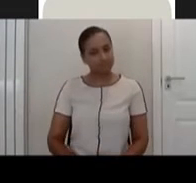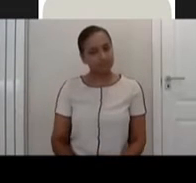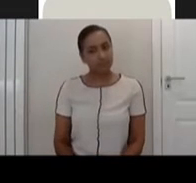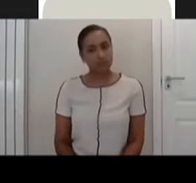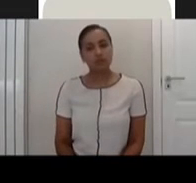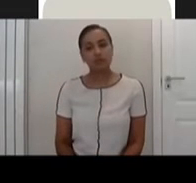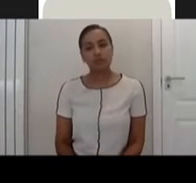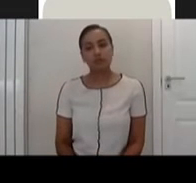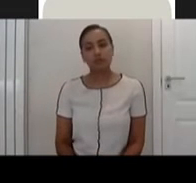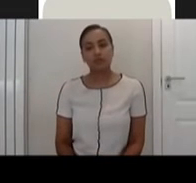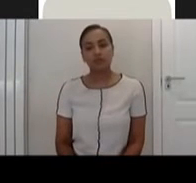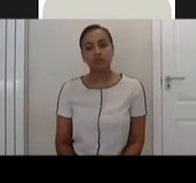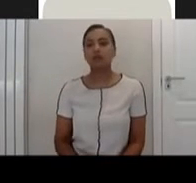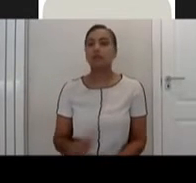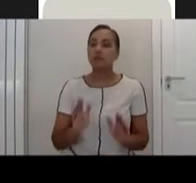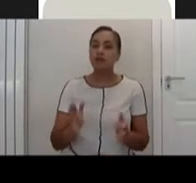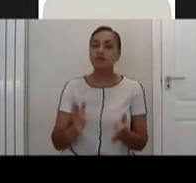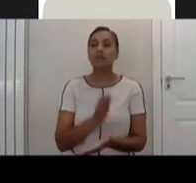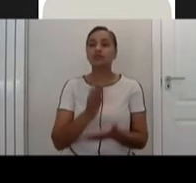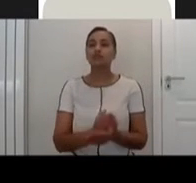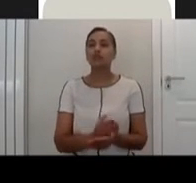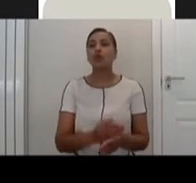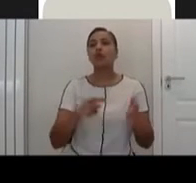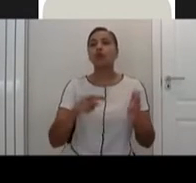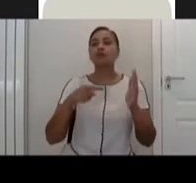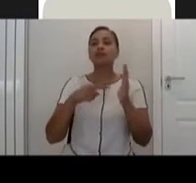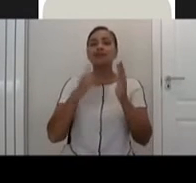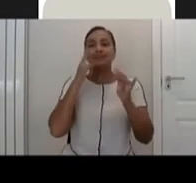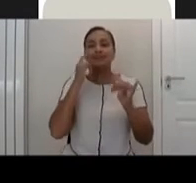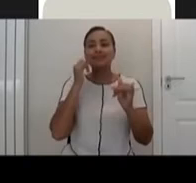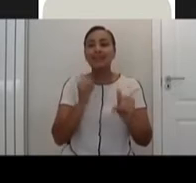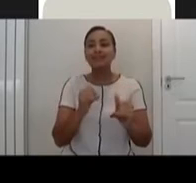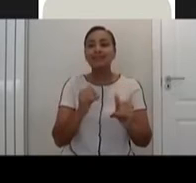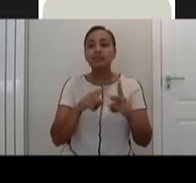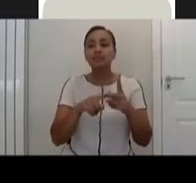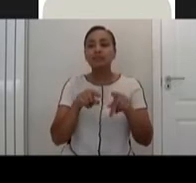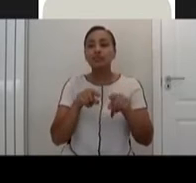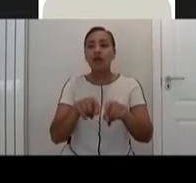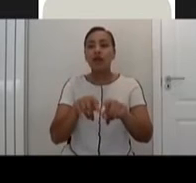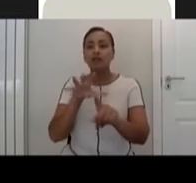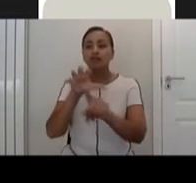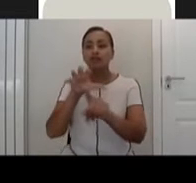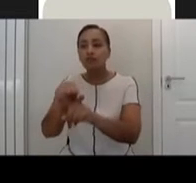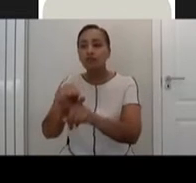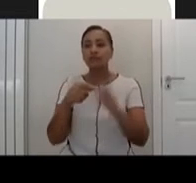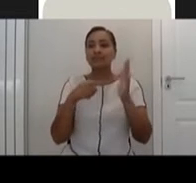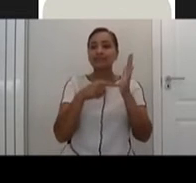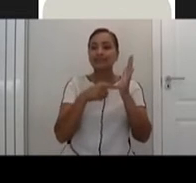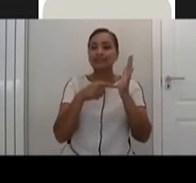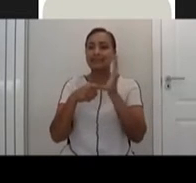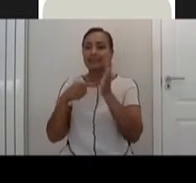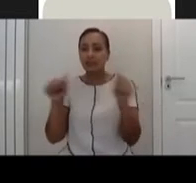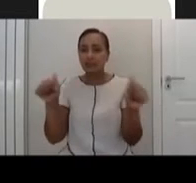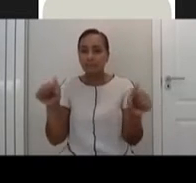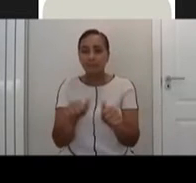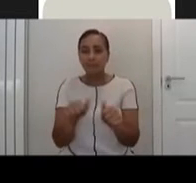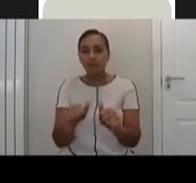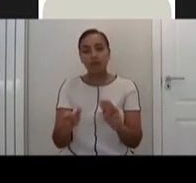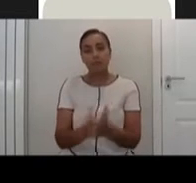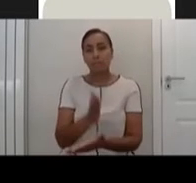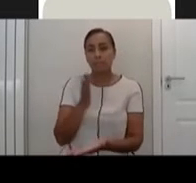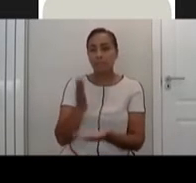to reinforce the test, track and trace system so that if someone does test positive, that all their contacts are followed up. And